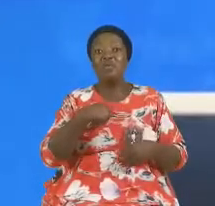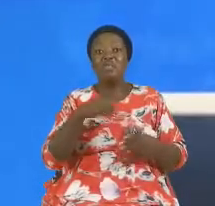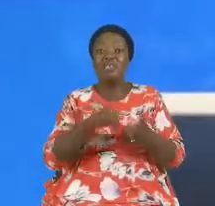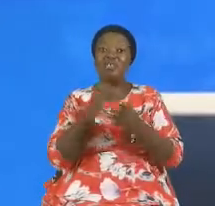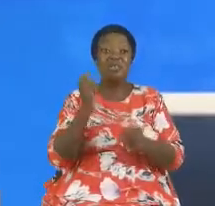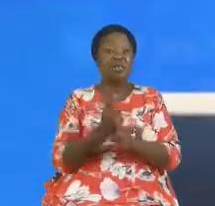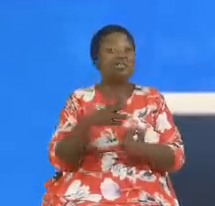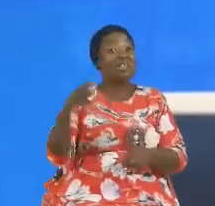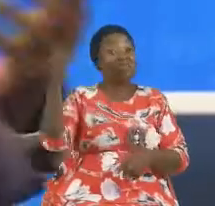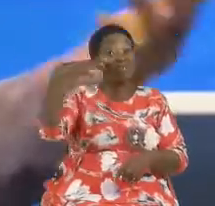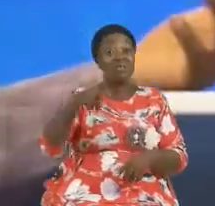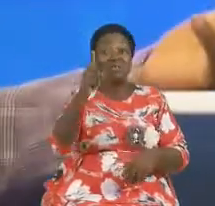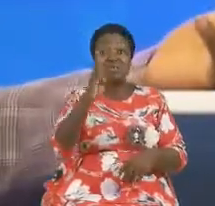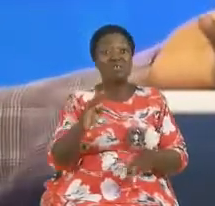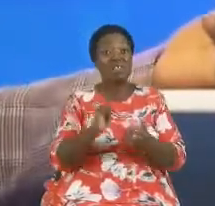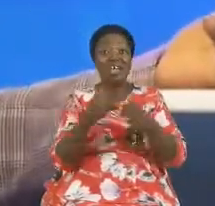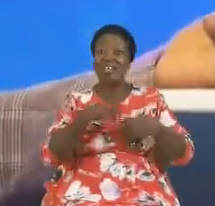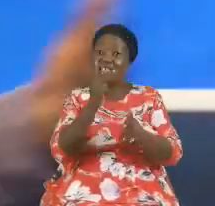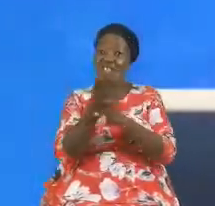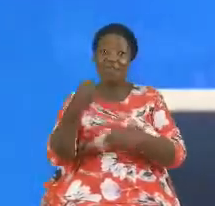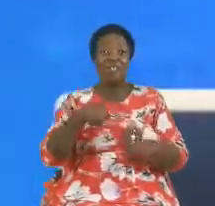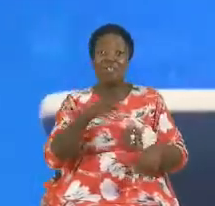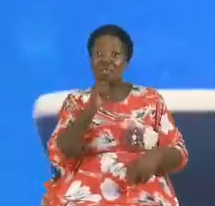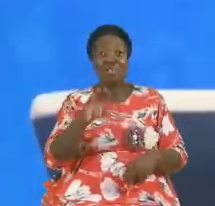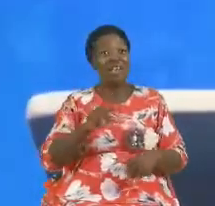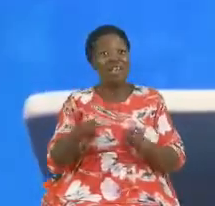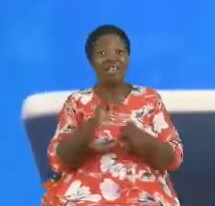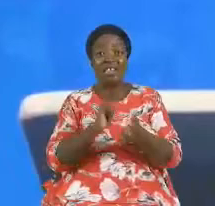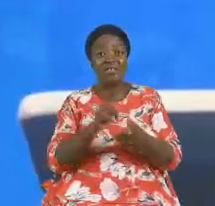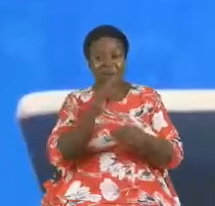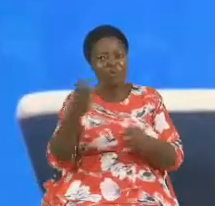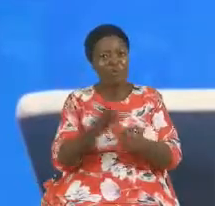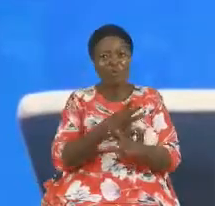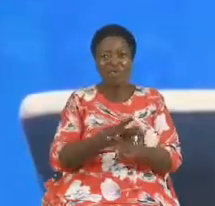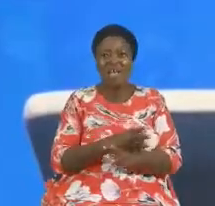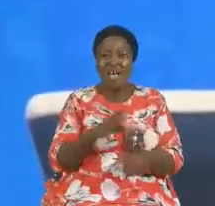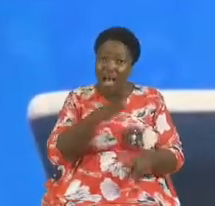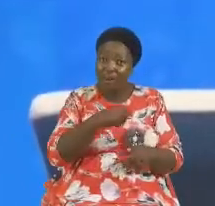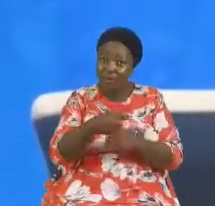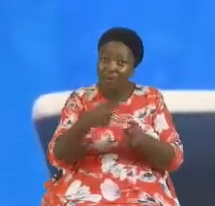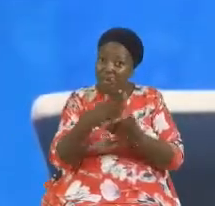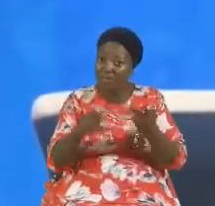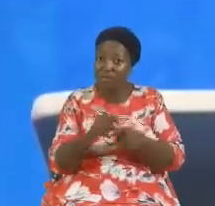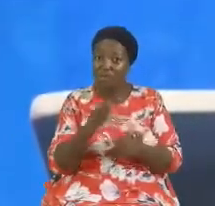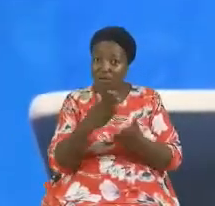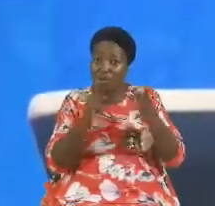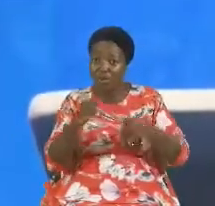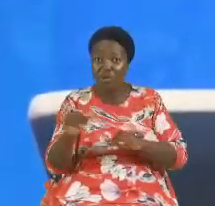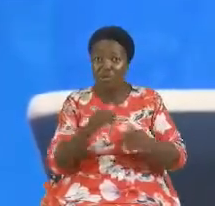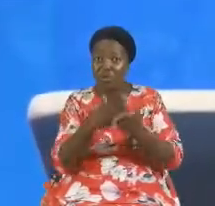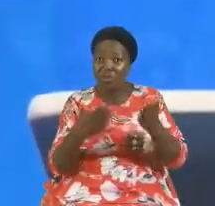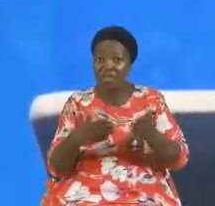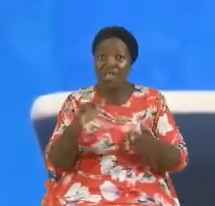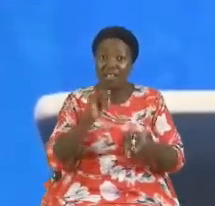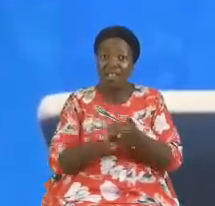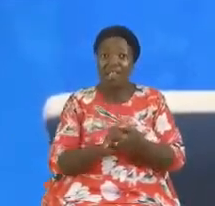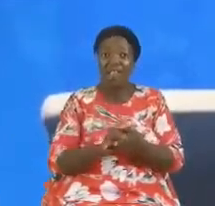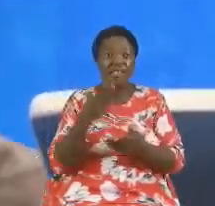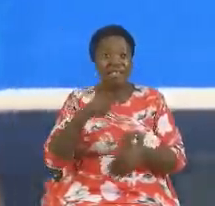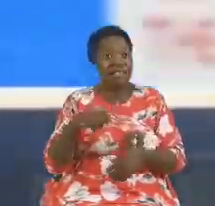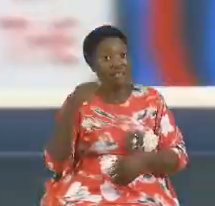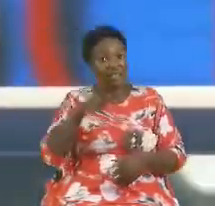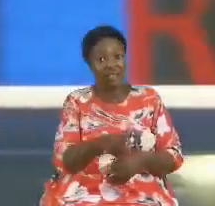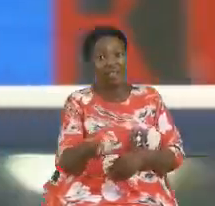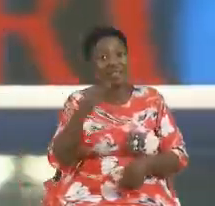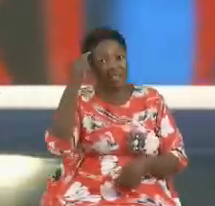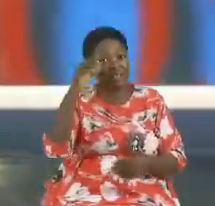me is only the grace of God that has kept me, that I'm not like that. I could have been worse. And when